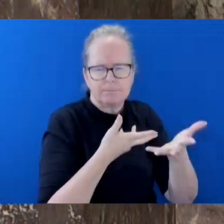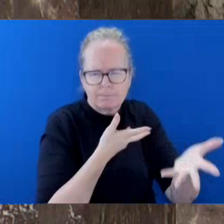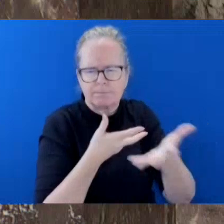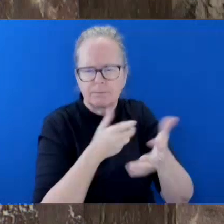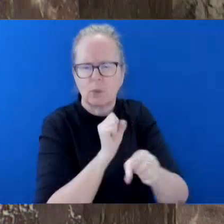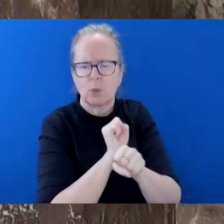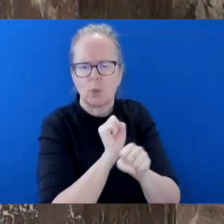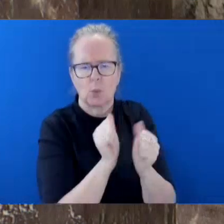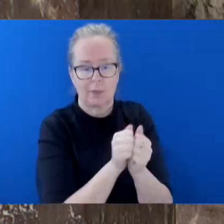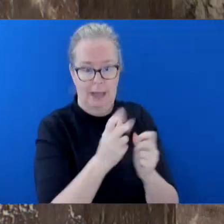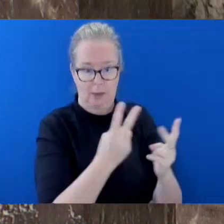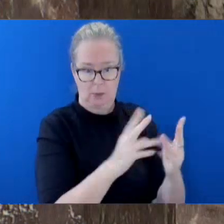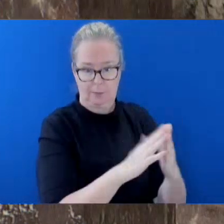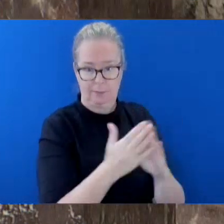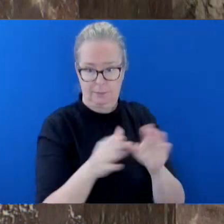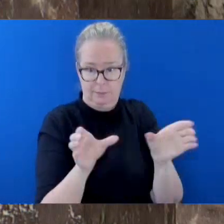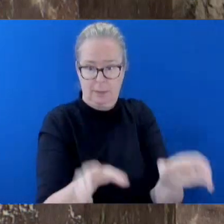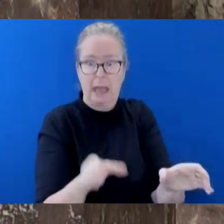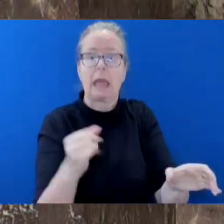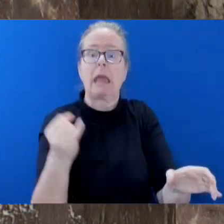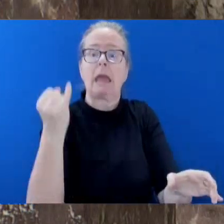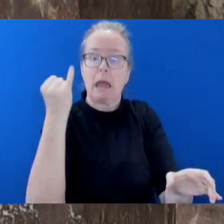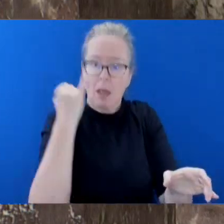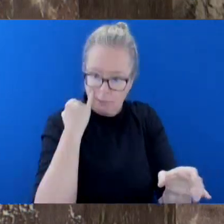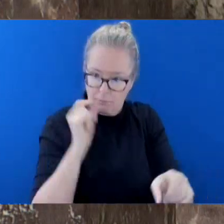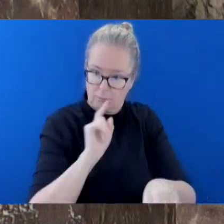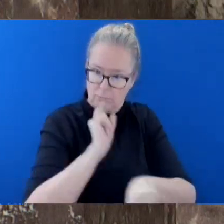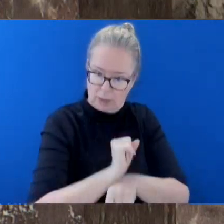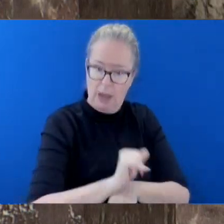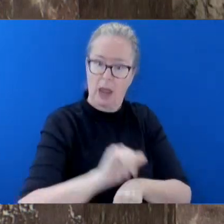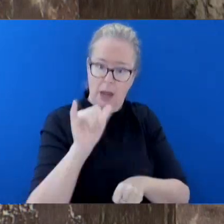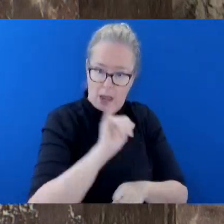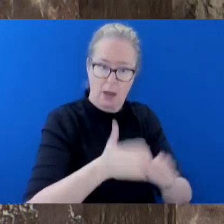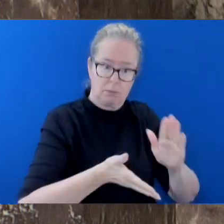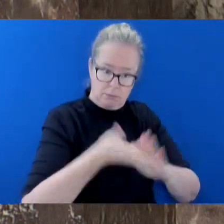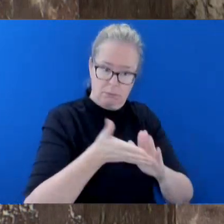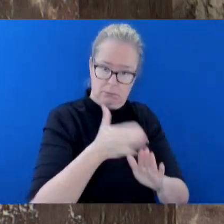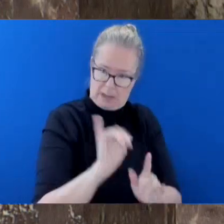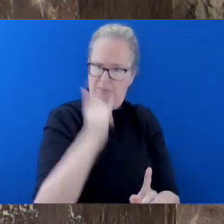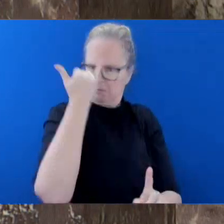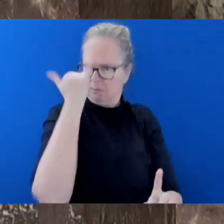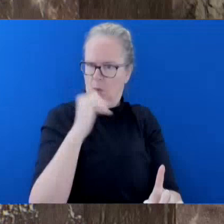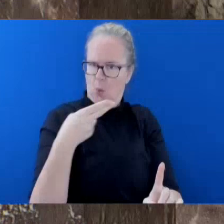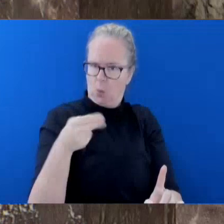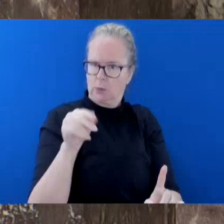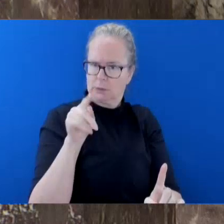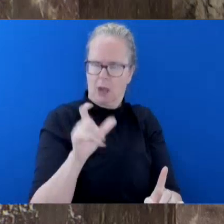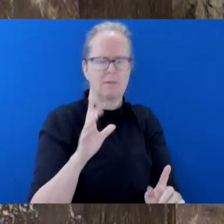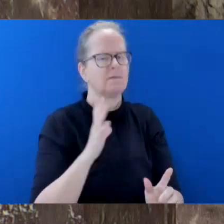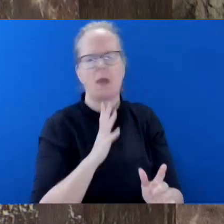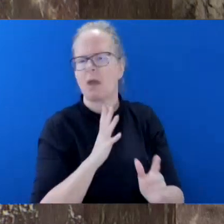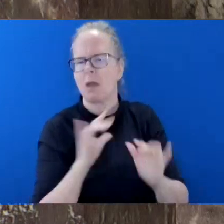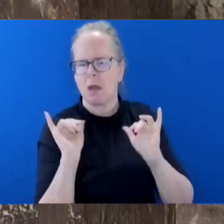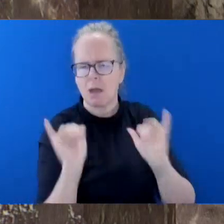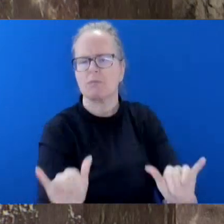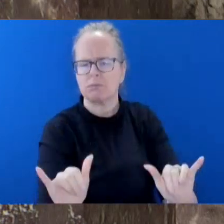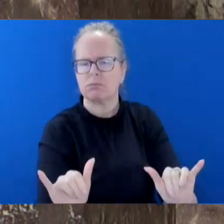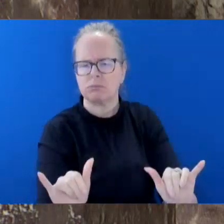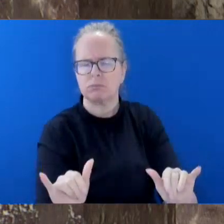so. That's a commitment I made to the Members, Minister will continue.